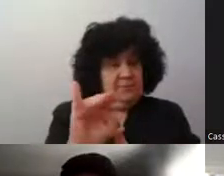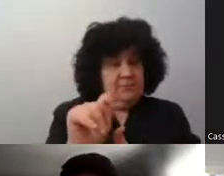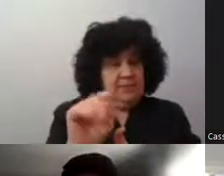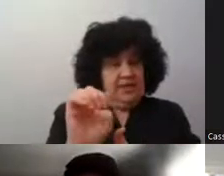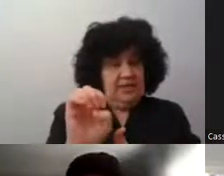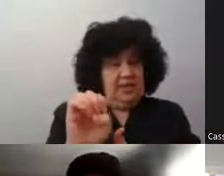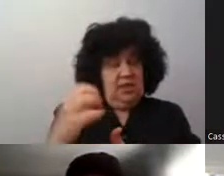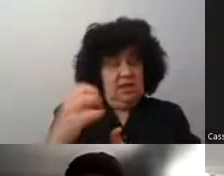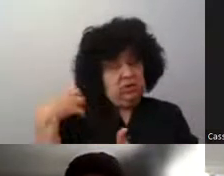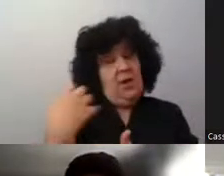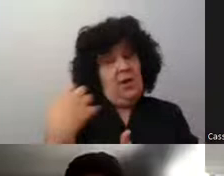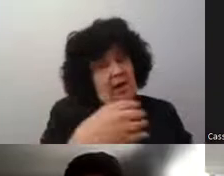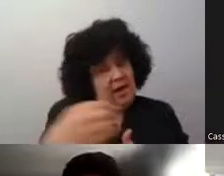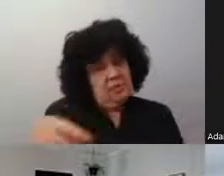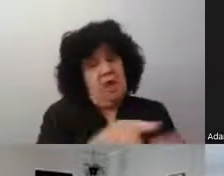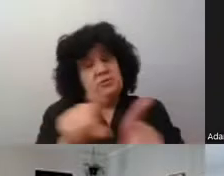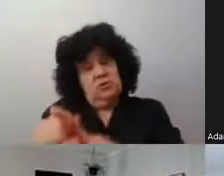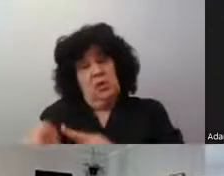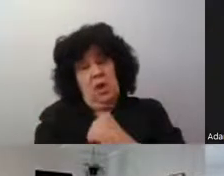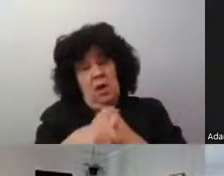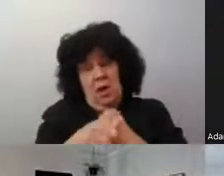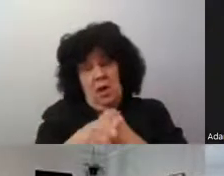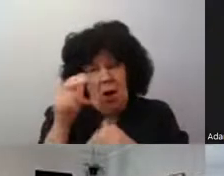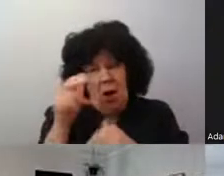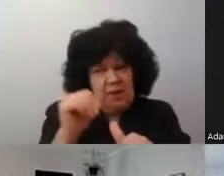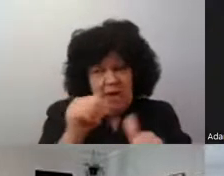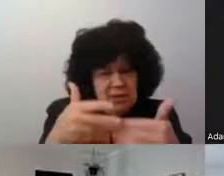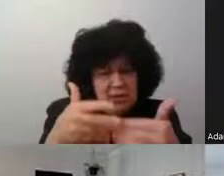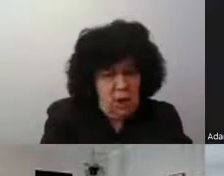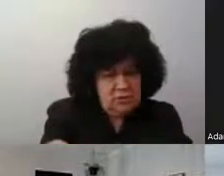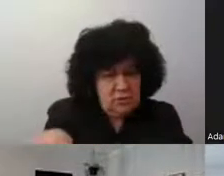co-chairs. Unless we just lost you, Cassius, are you still there?